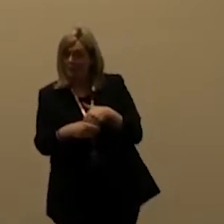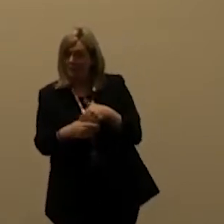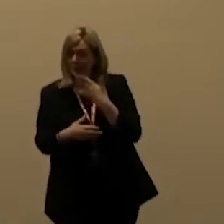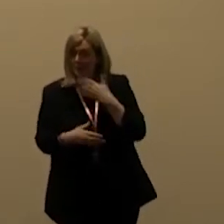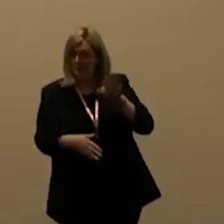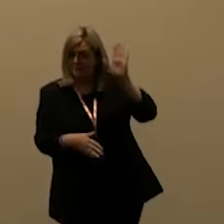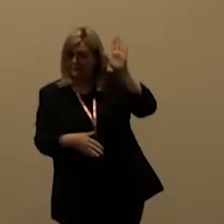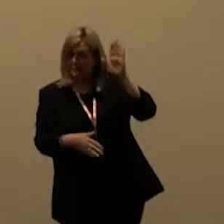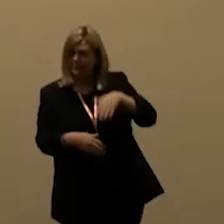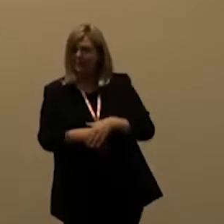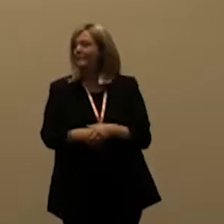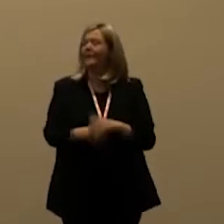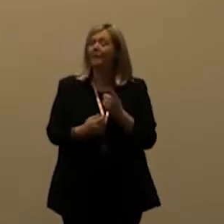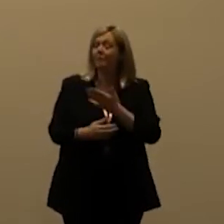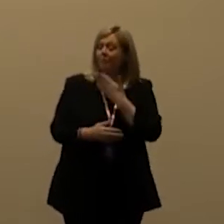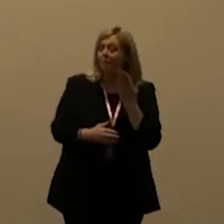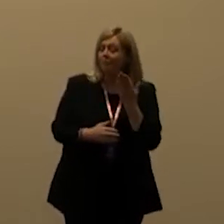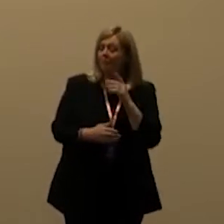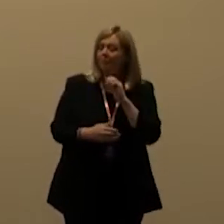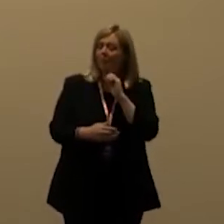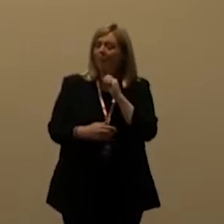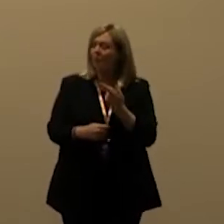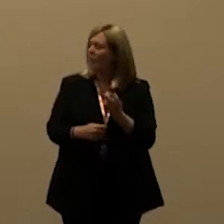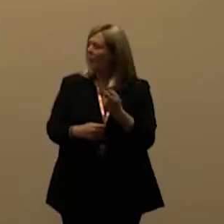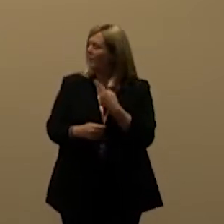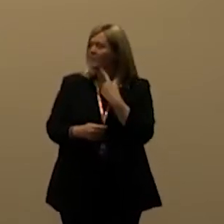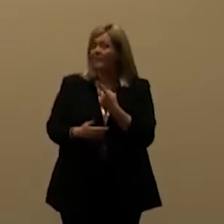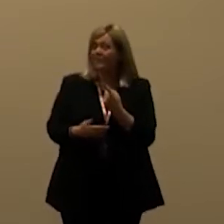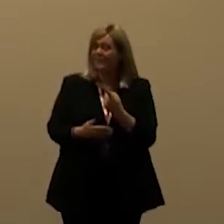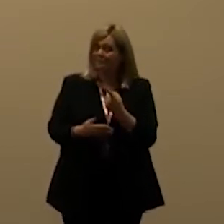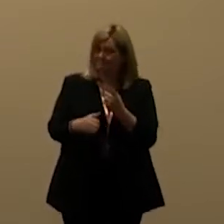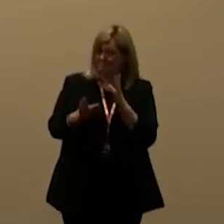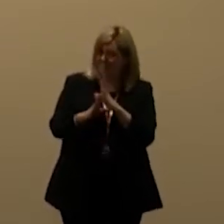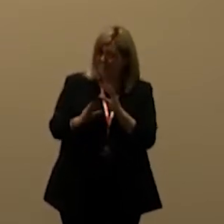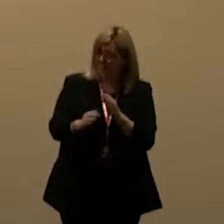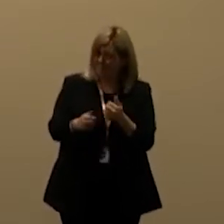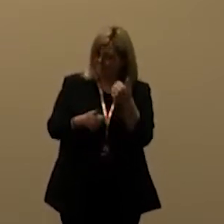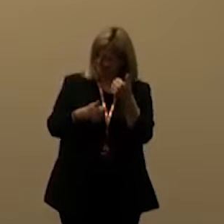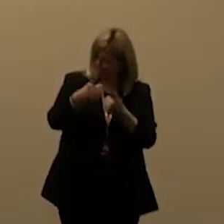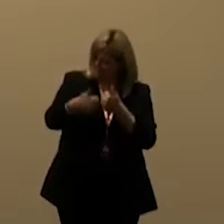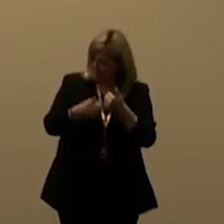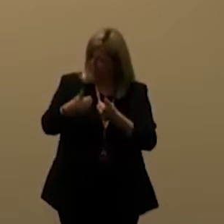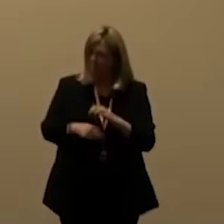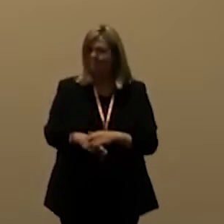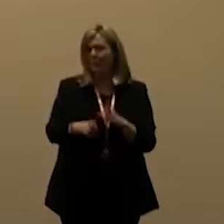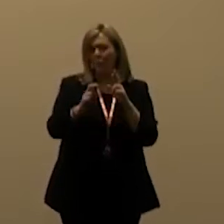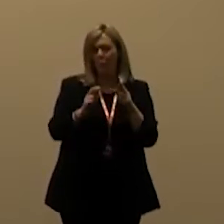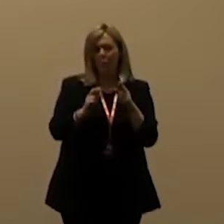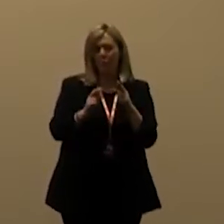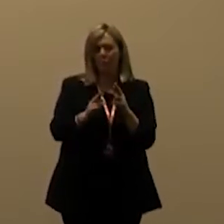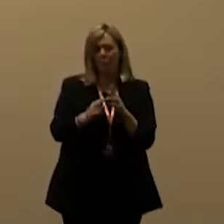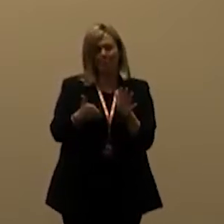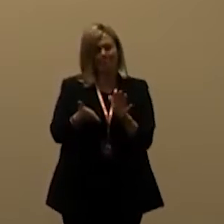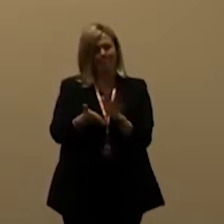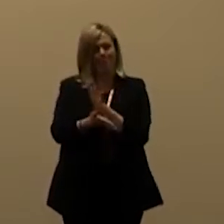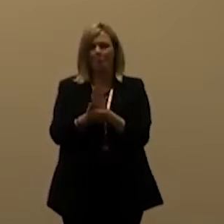put your hand up. If not, I'd just like to give a huge nod to that generation, that I hope they're enjoying a